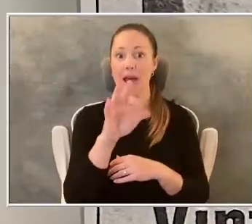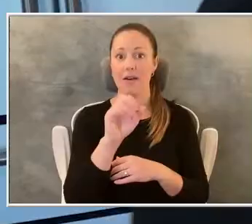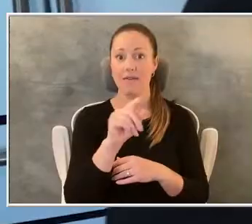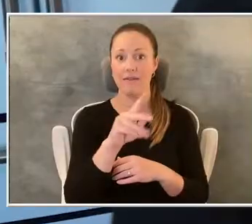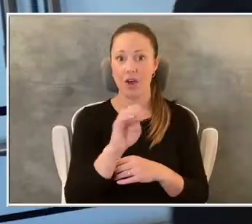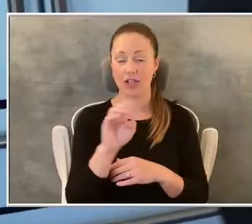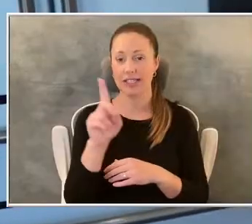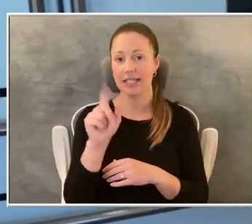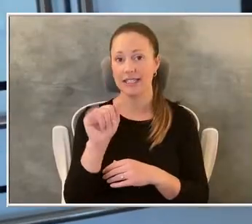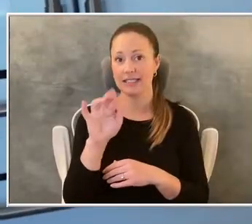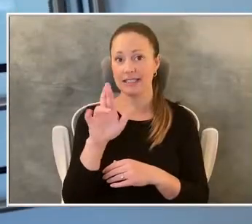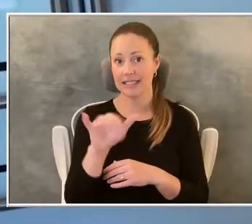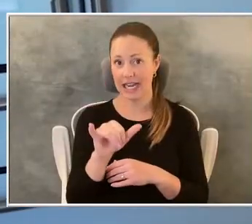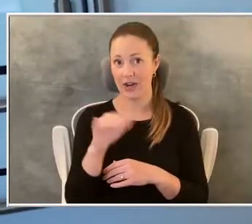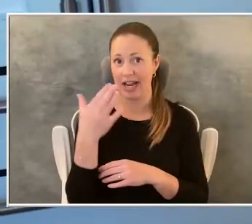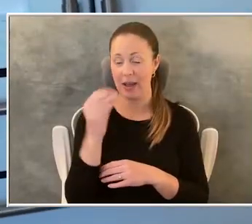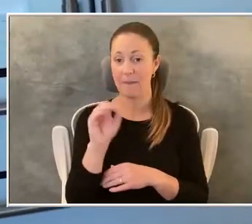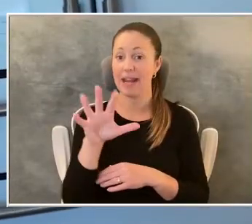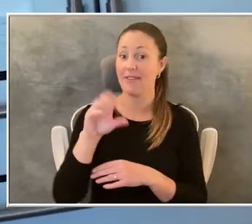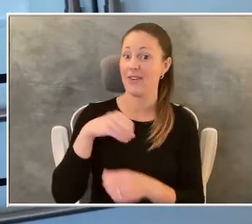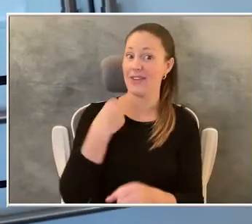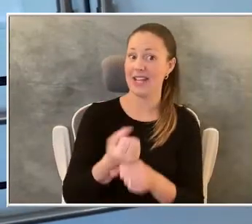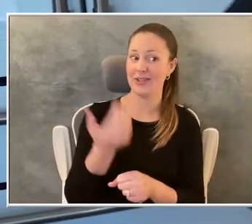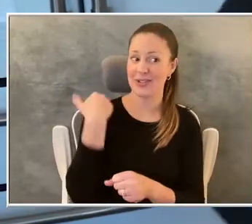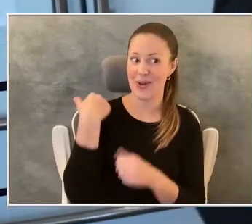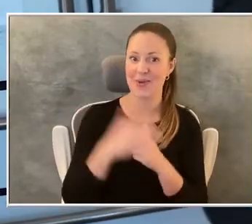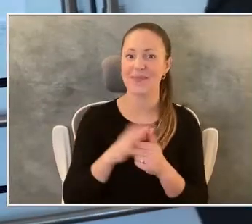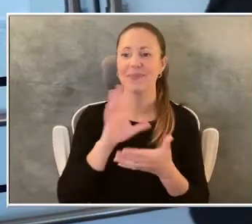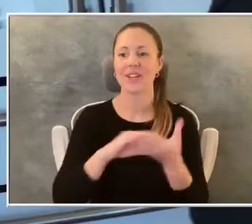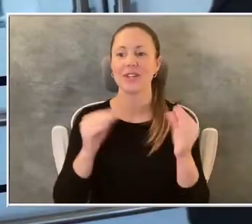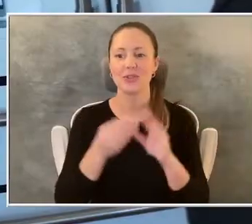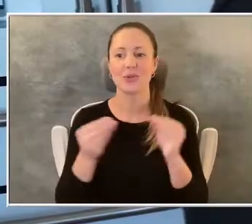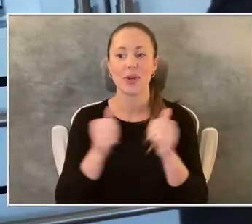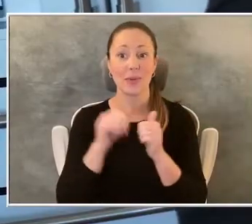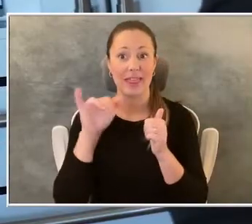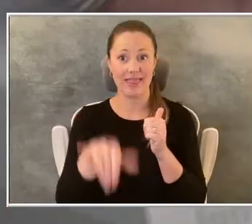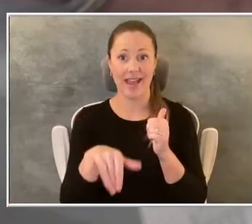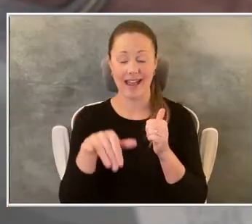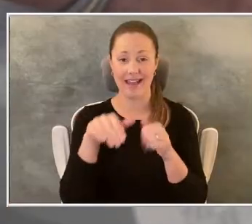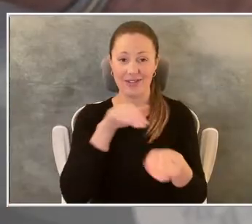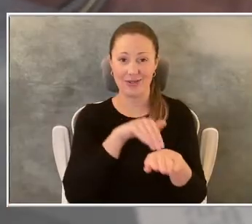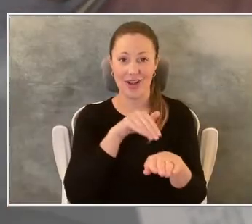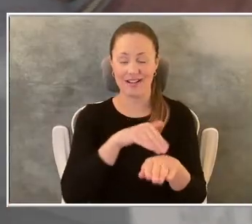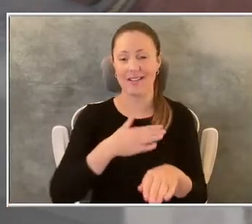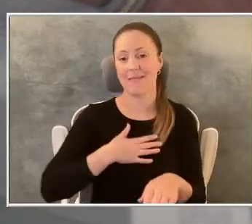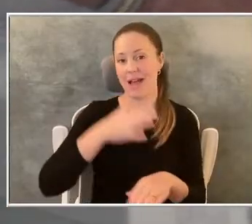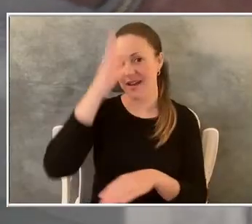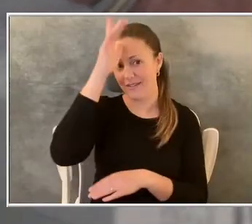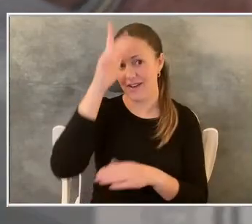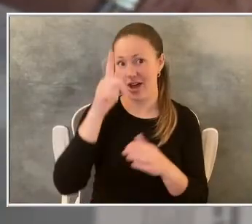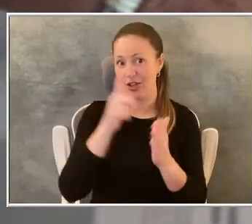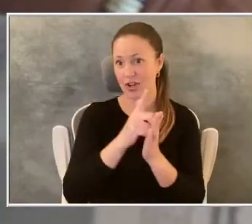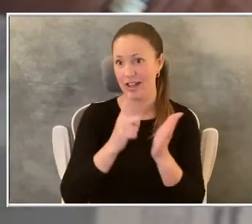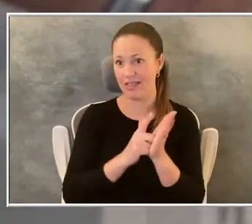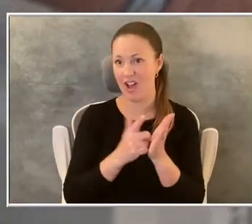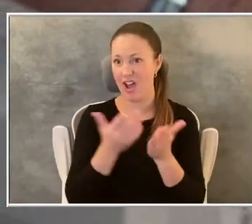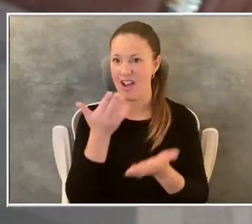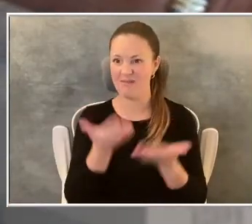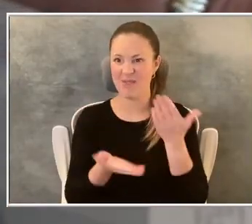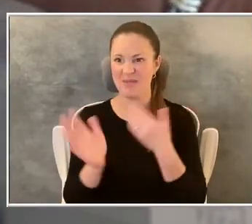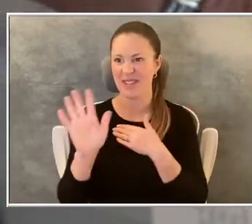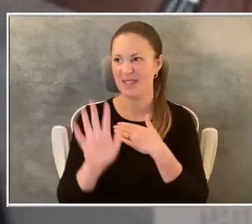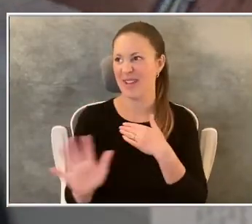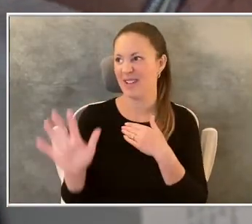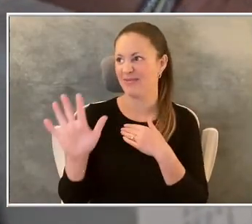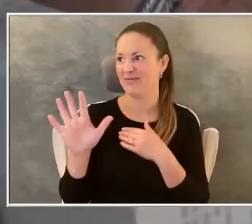So this truck here, the story behind this truck is my father-in-law, this is probably about 95, 94.